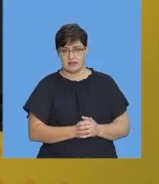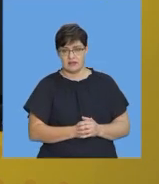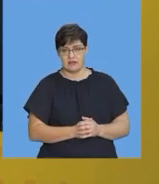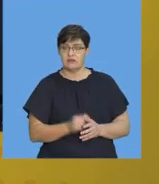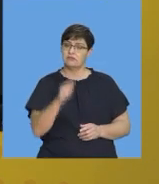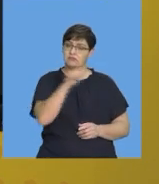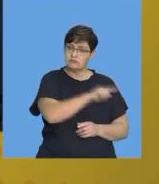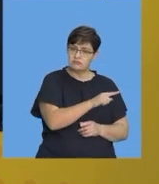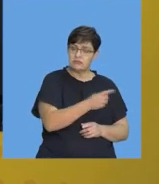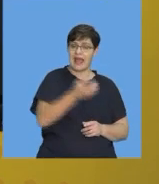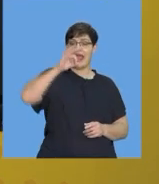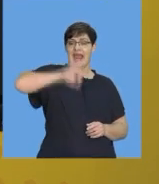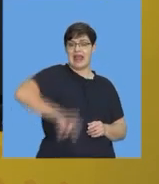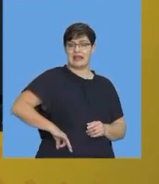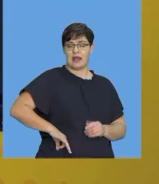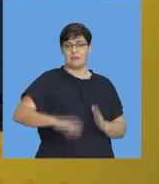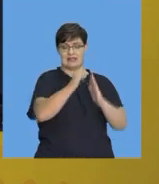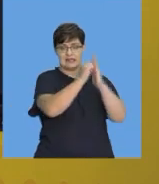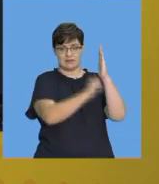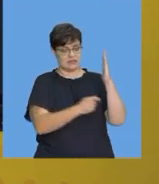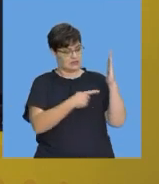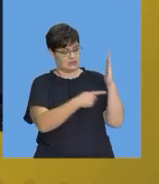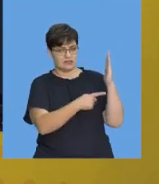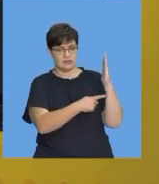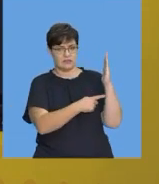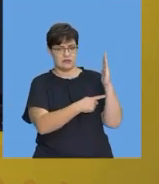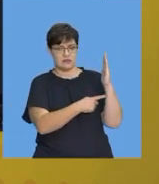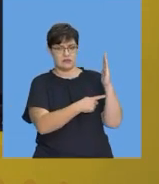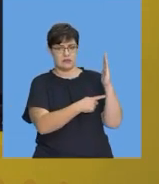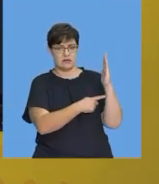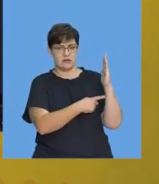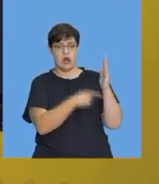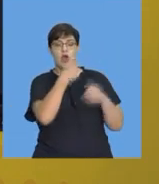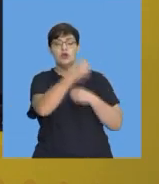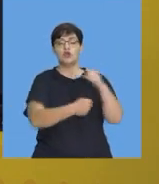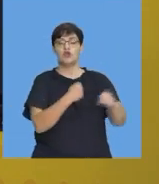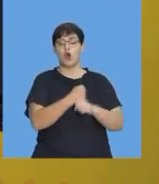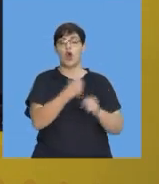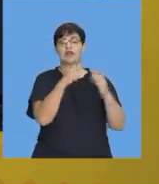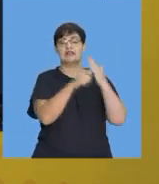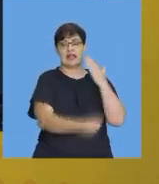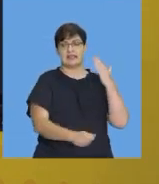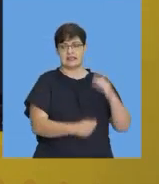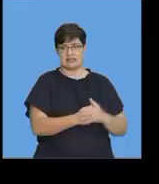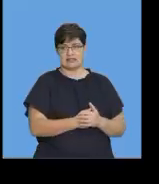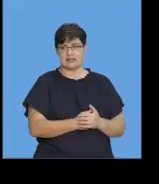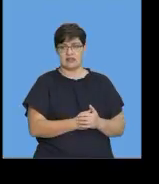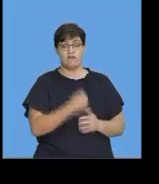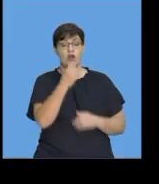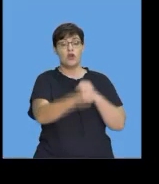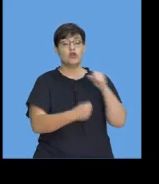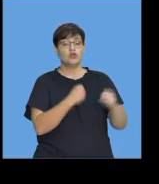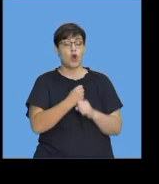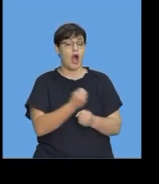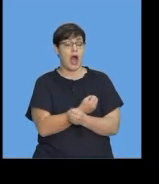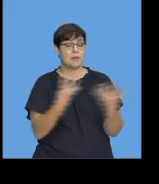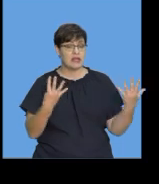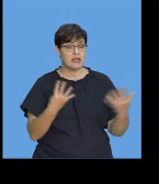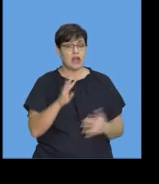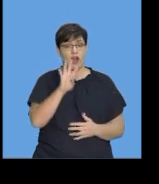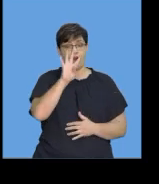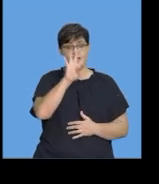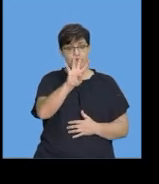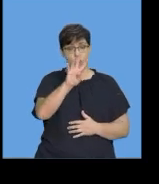to your income statement, find the amount of taxation for the year. My income tax for the year was